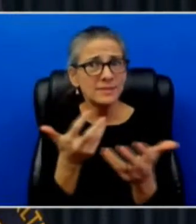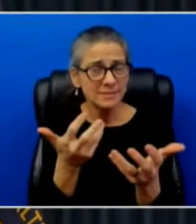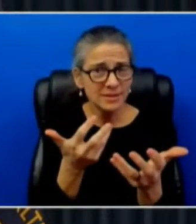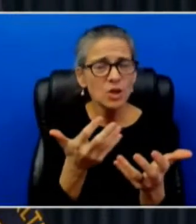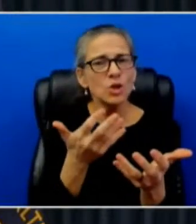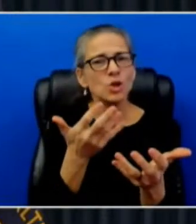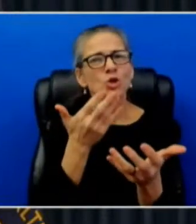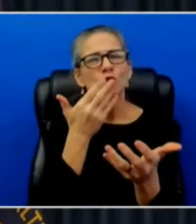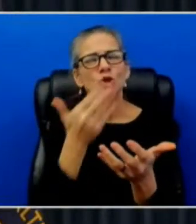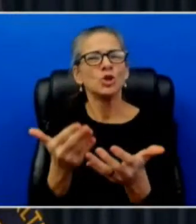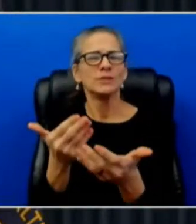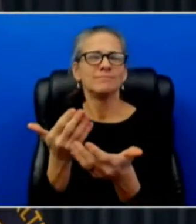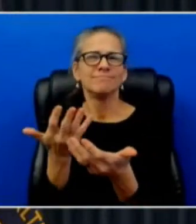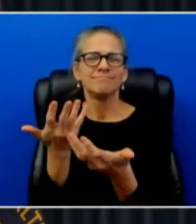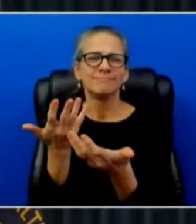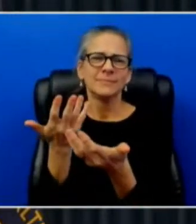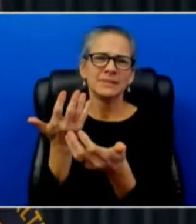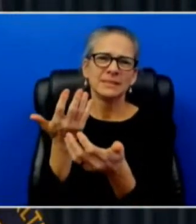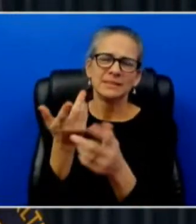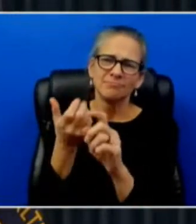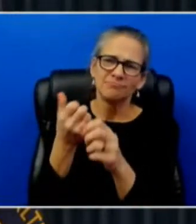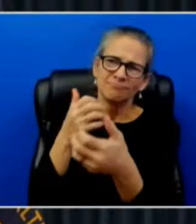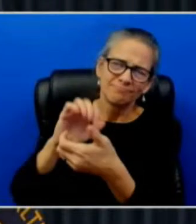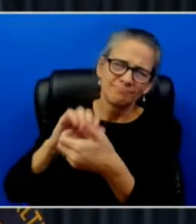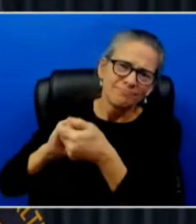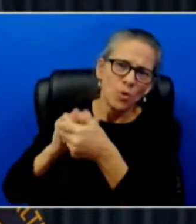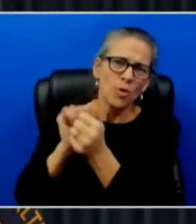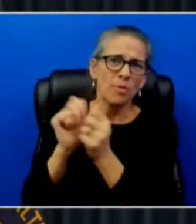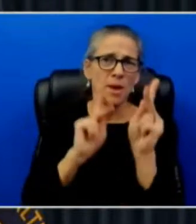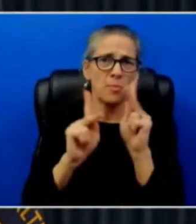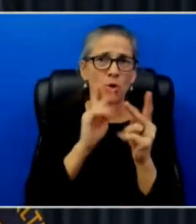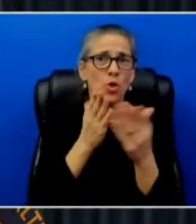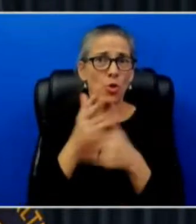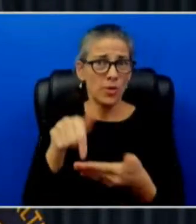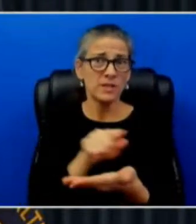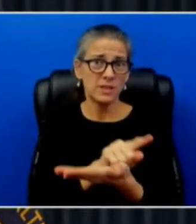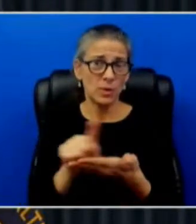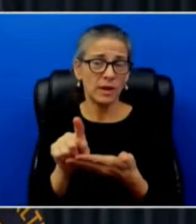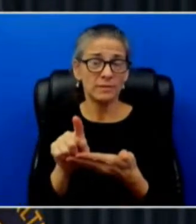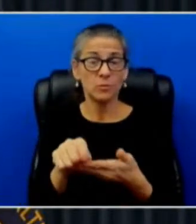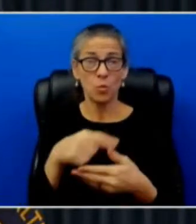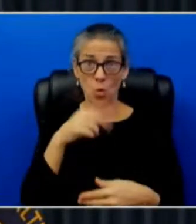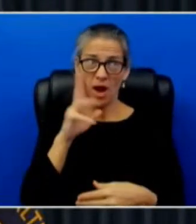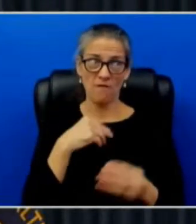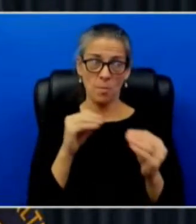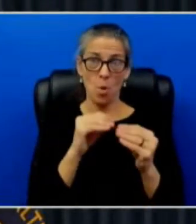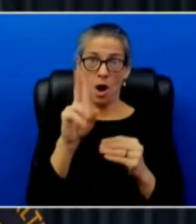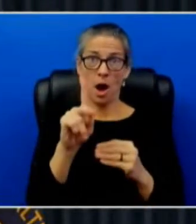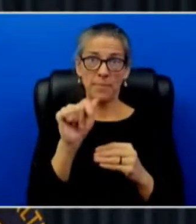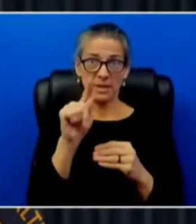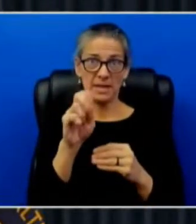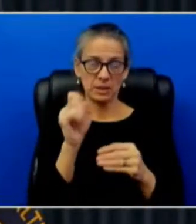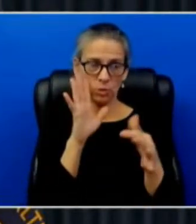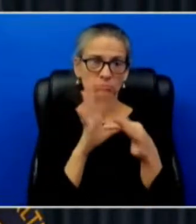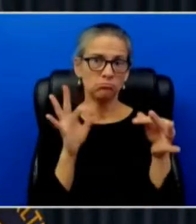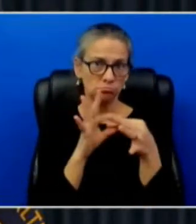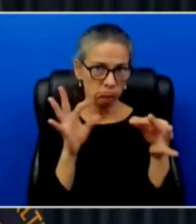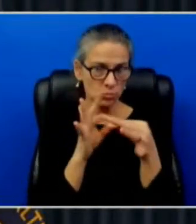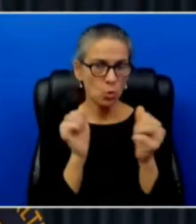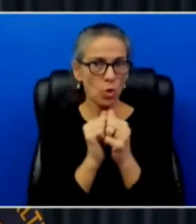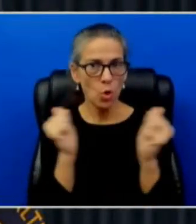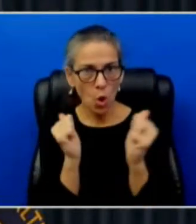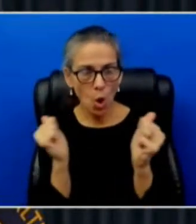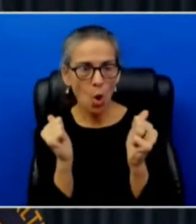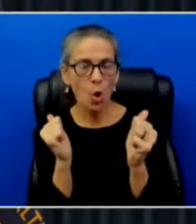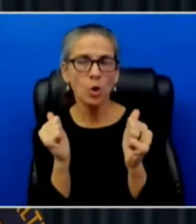all look out for each other. Let's get through this week. We'll be back with more updates about the cold as it's